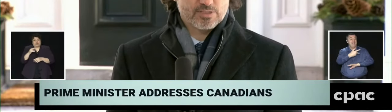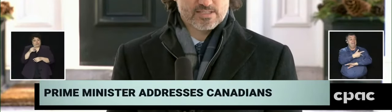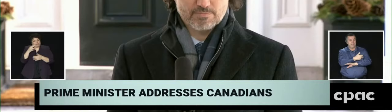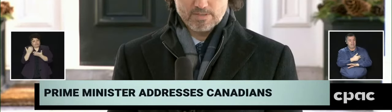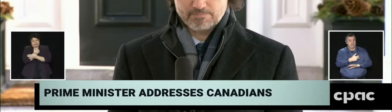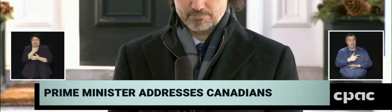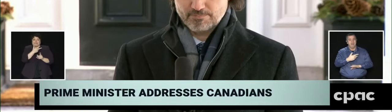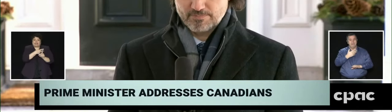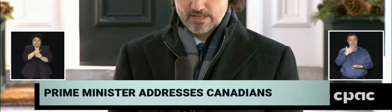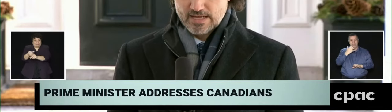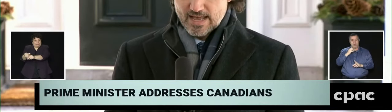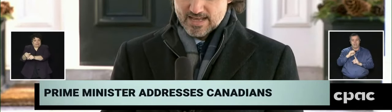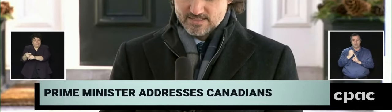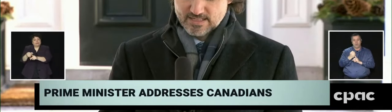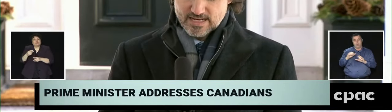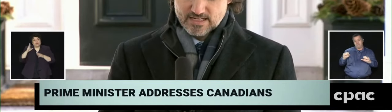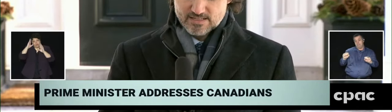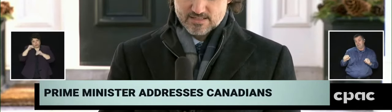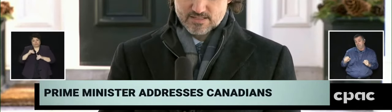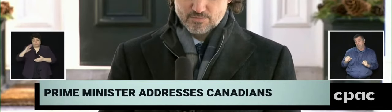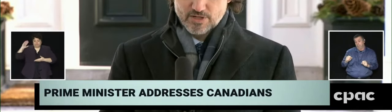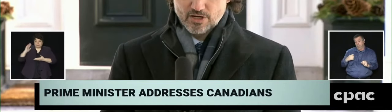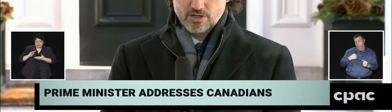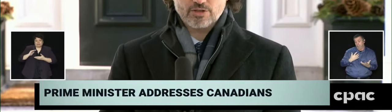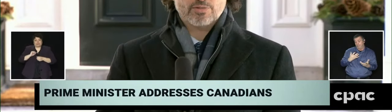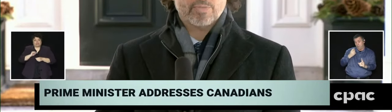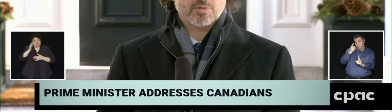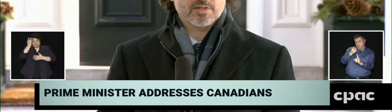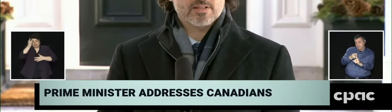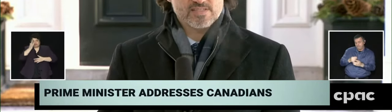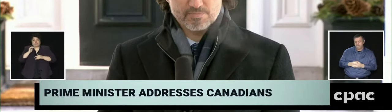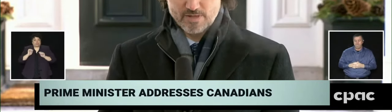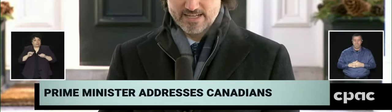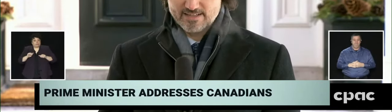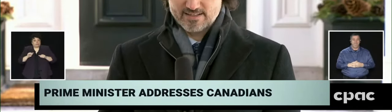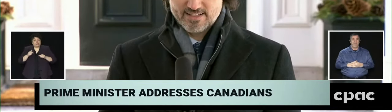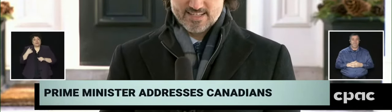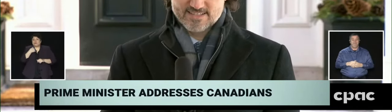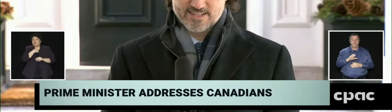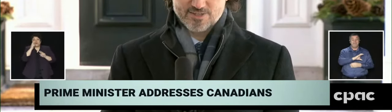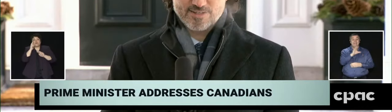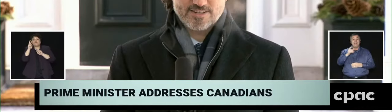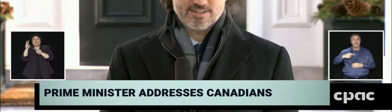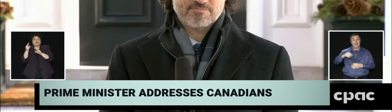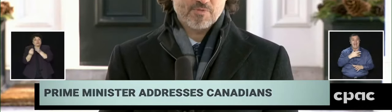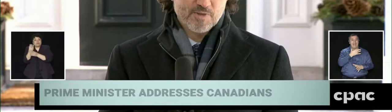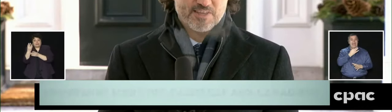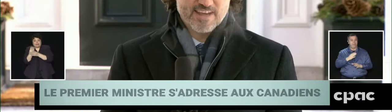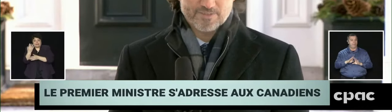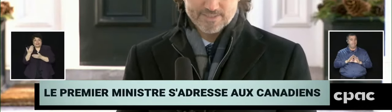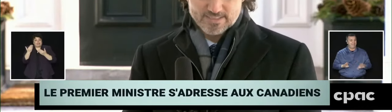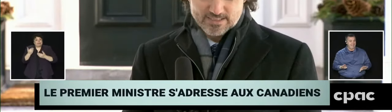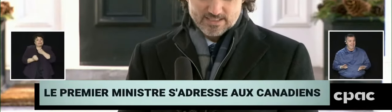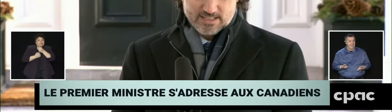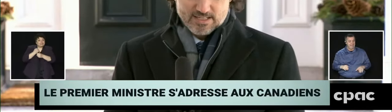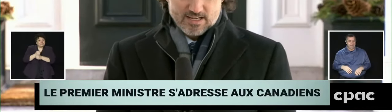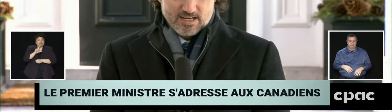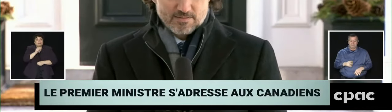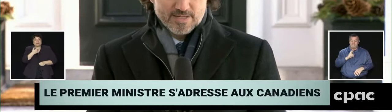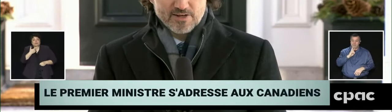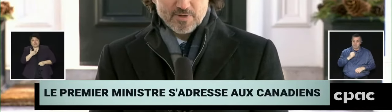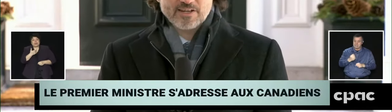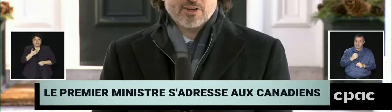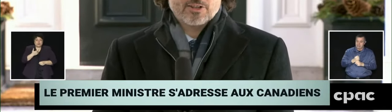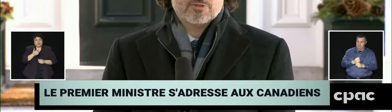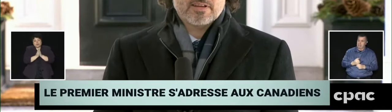état possible. As Canadians, we all look forward to spring, this year more than ever.